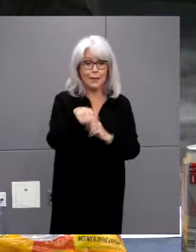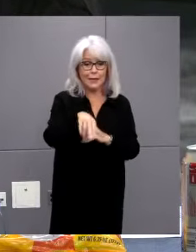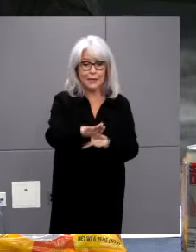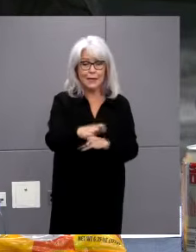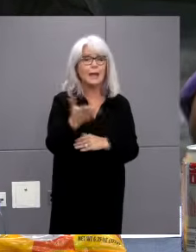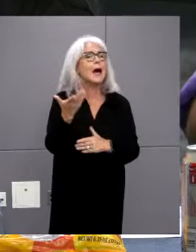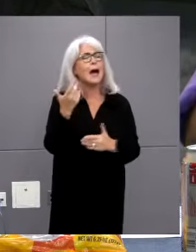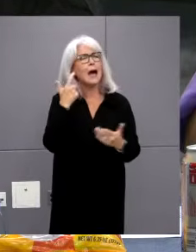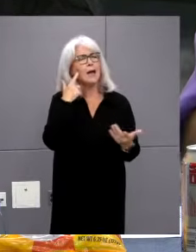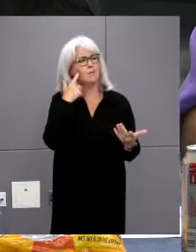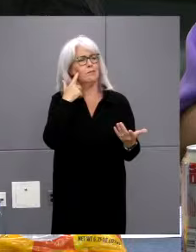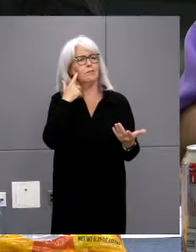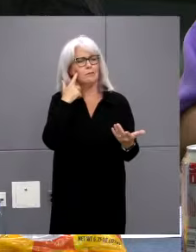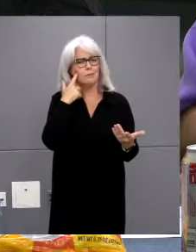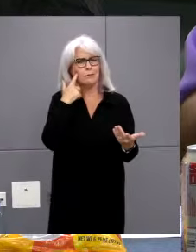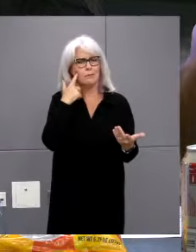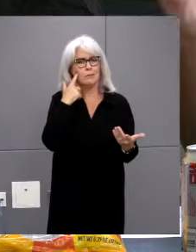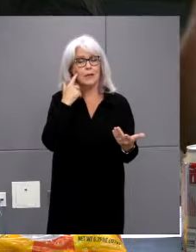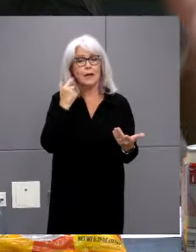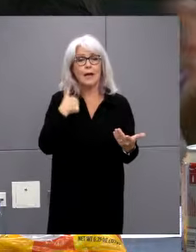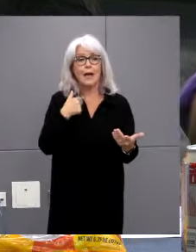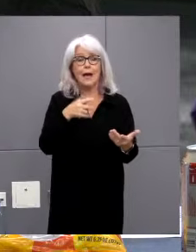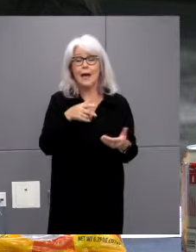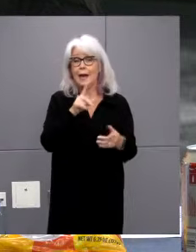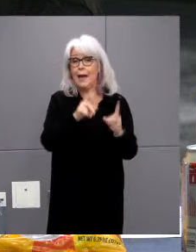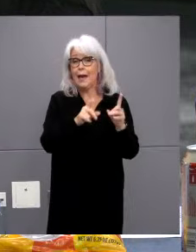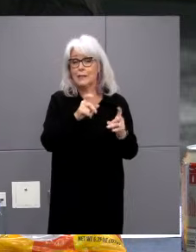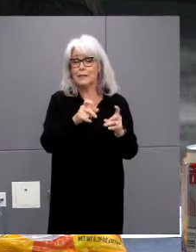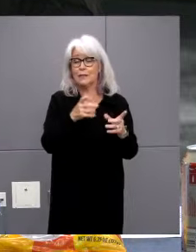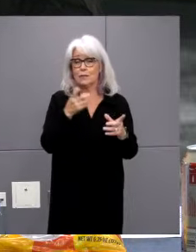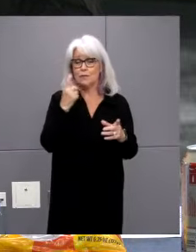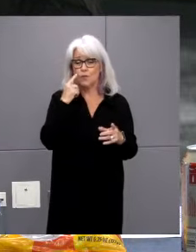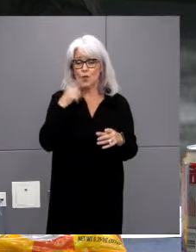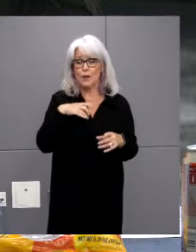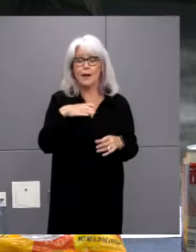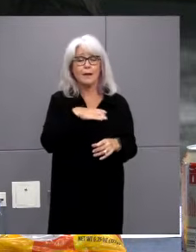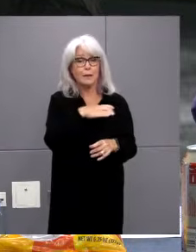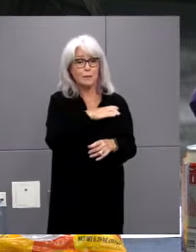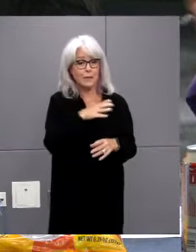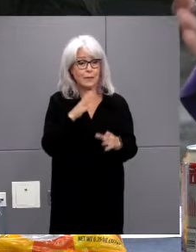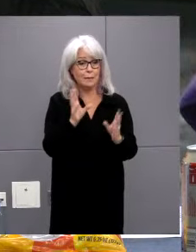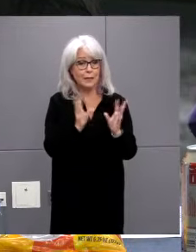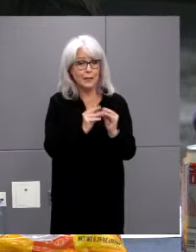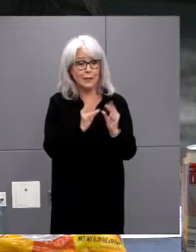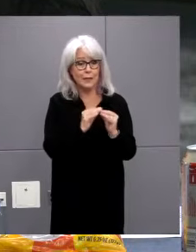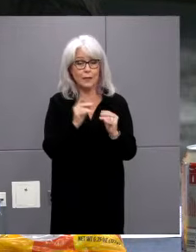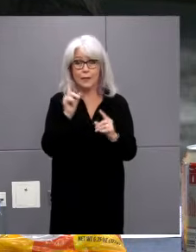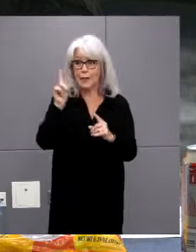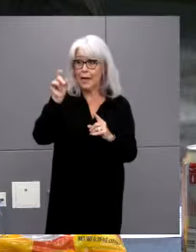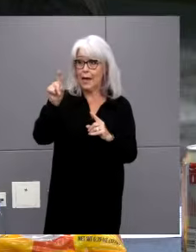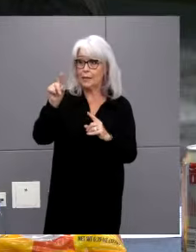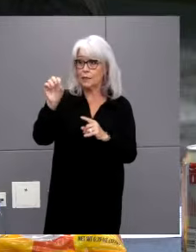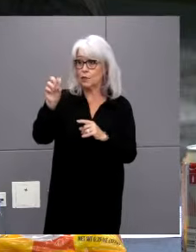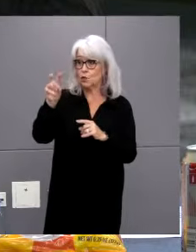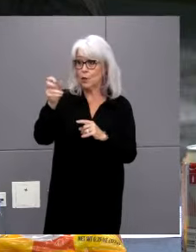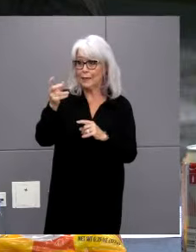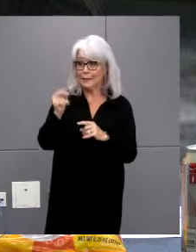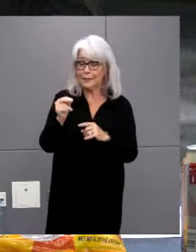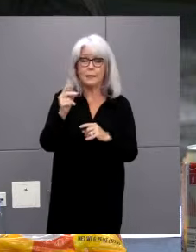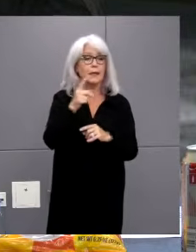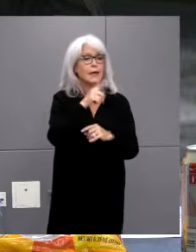question during the committee meeting, or right after the committee meeting, to the chair, and then reiterated the